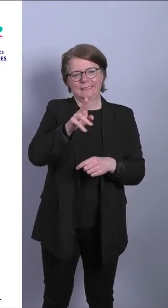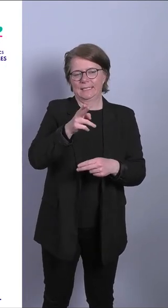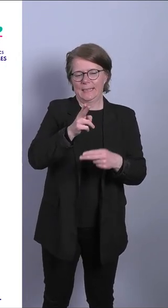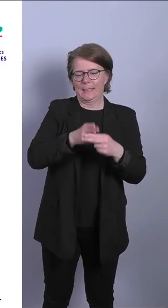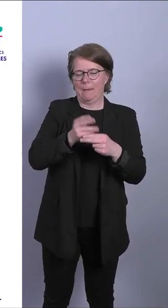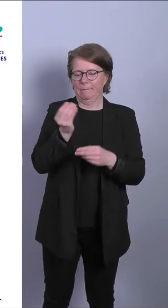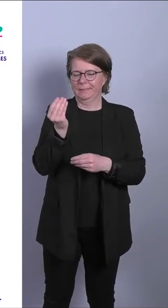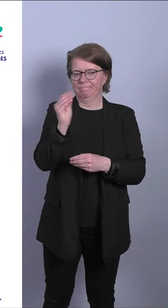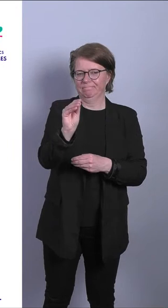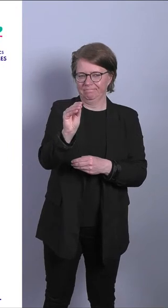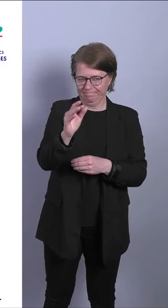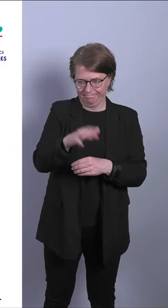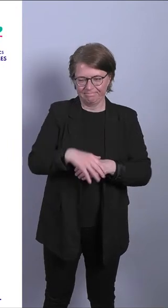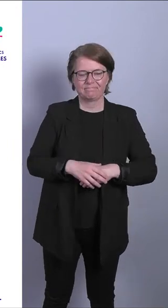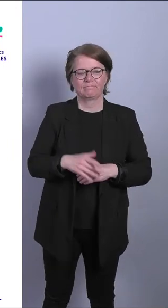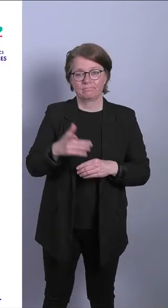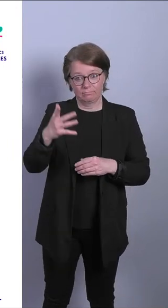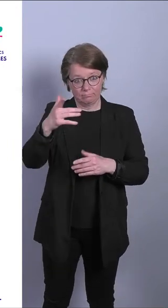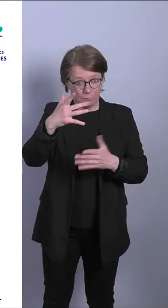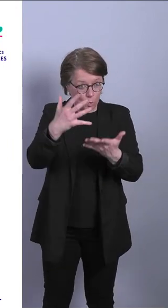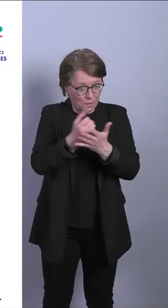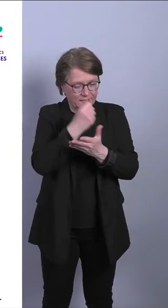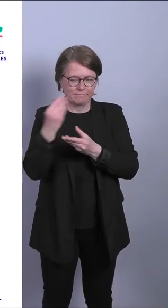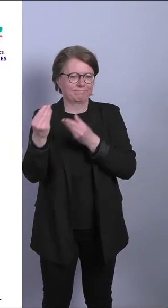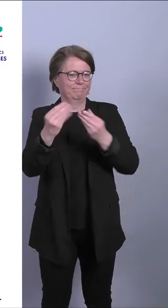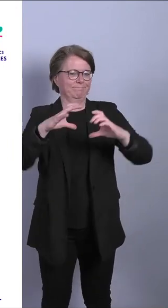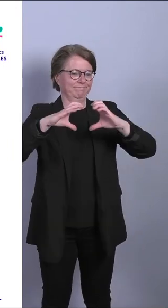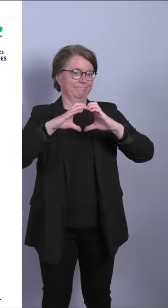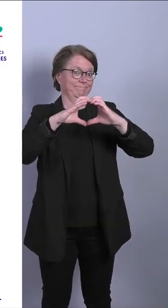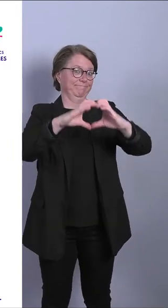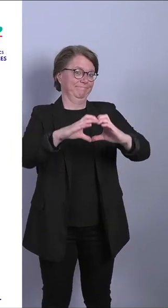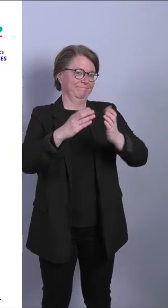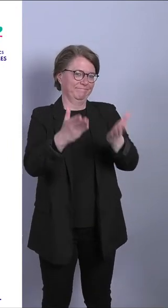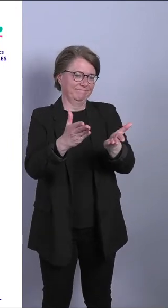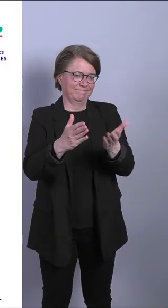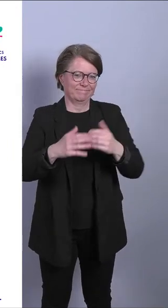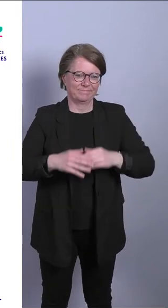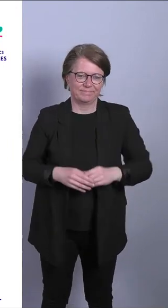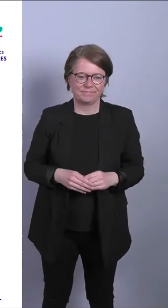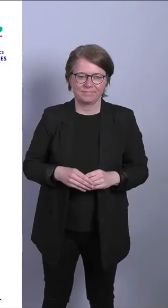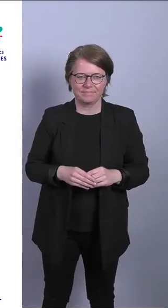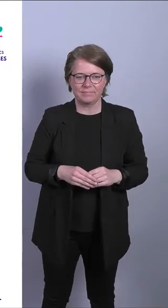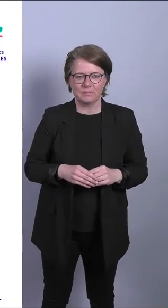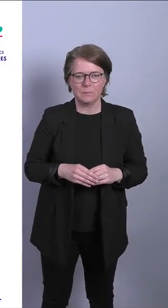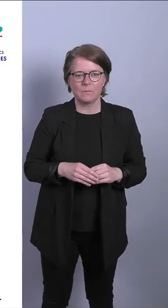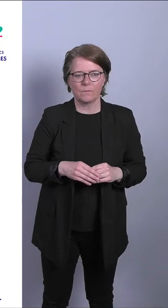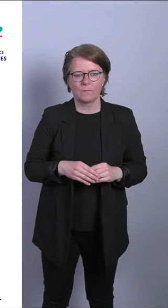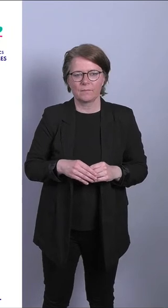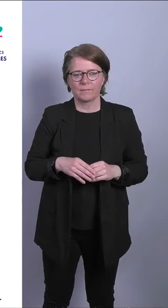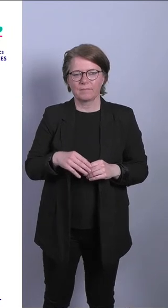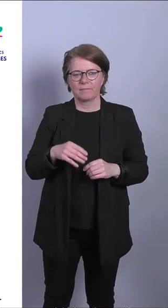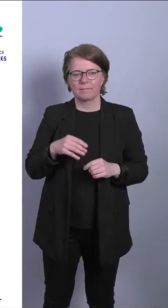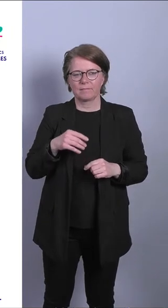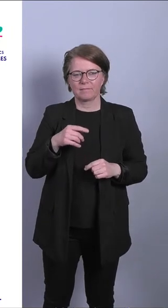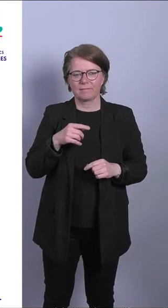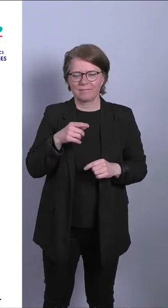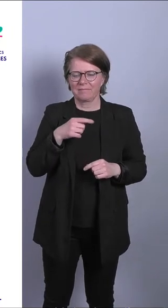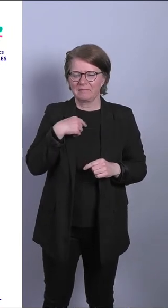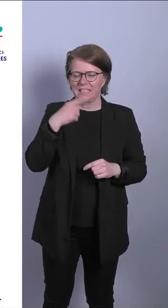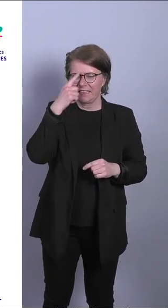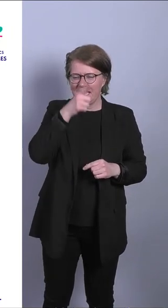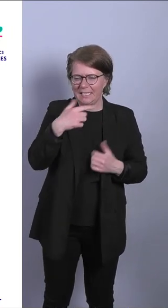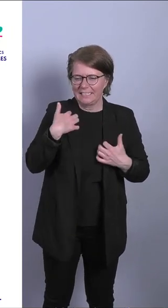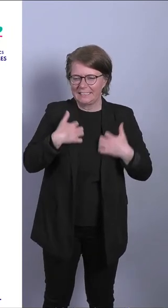you. But of course, it's voluntary. You can just guess along if you like. You don't have to enter your name, but I'm